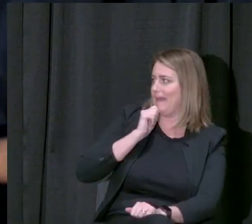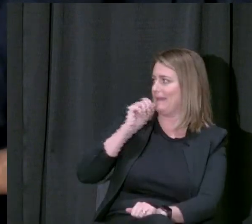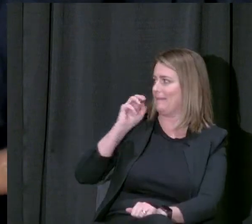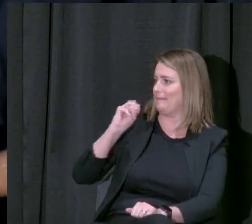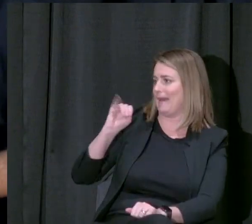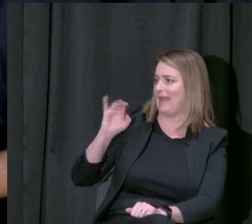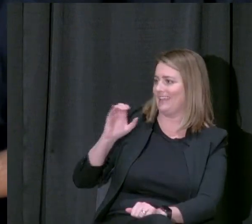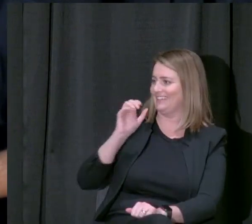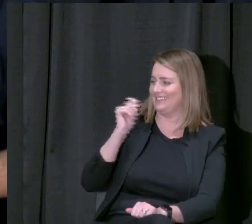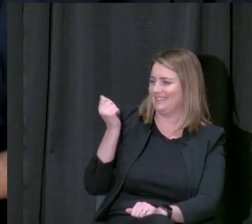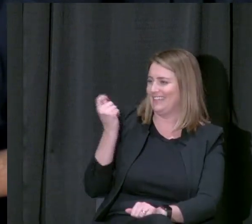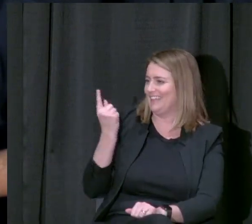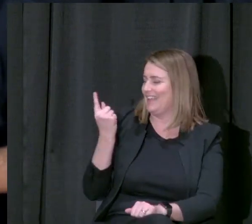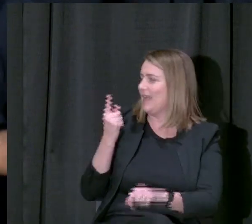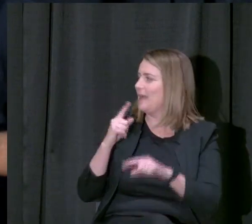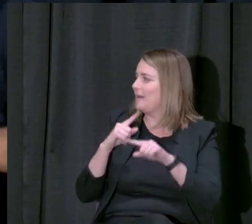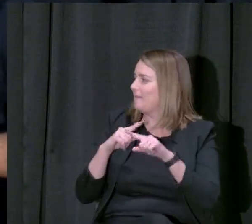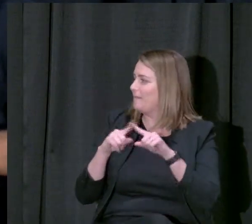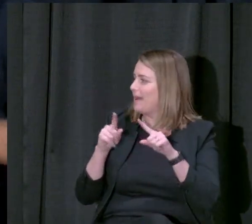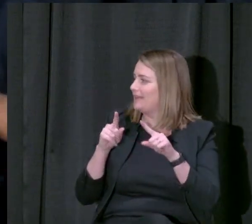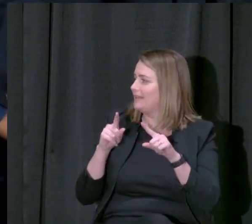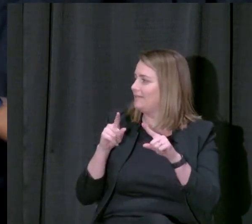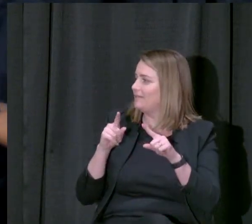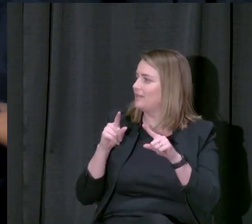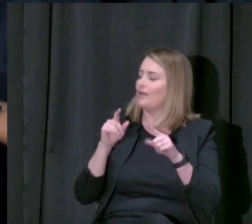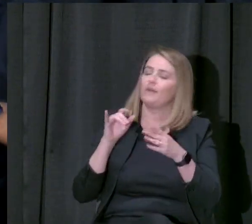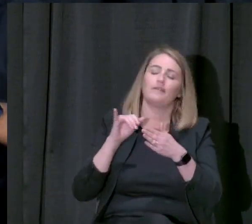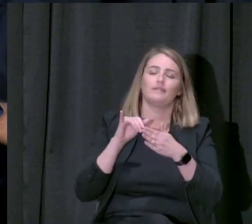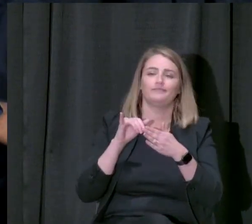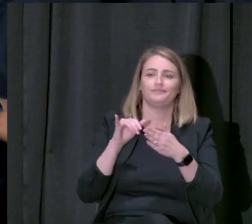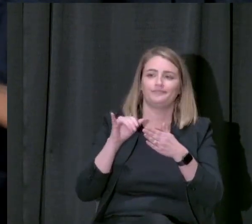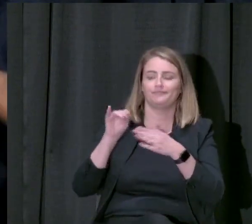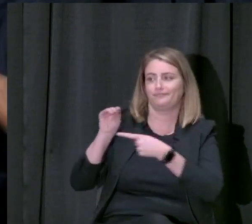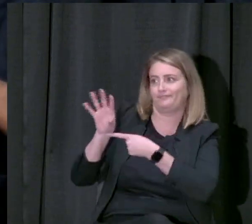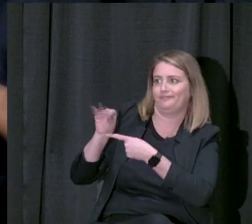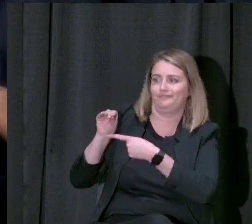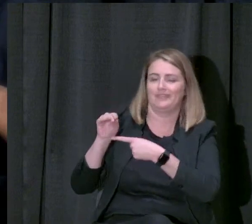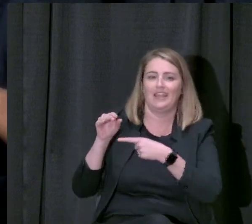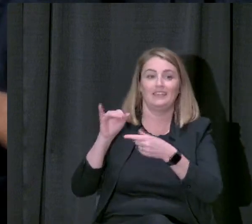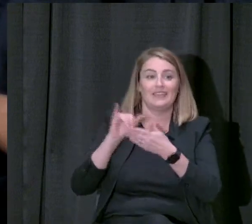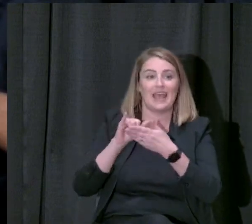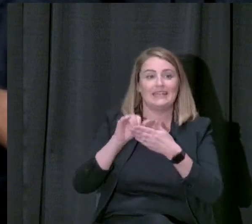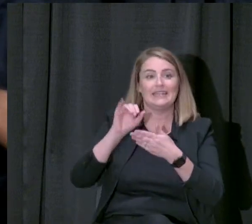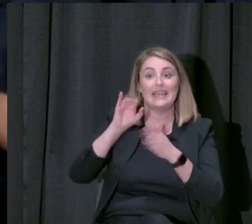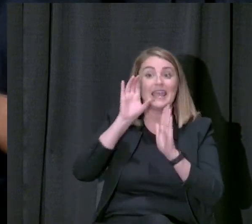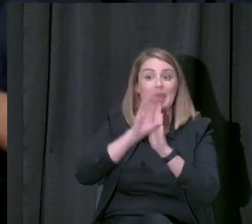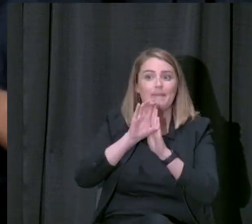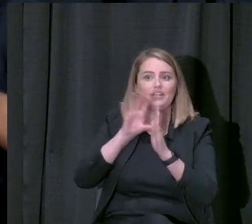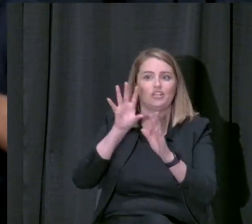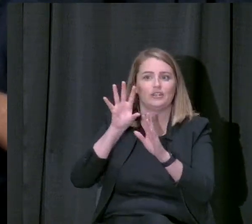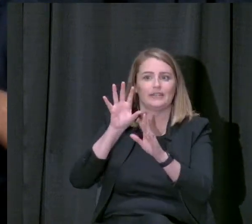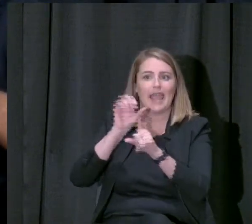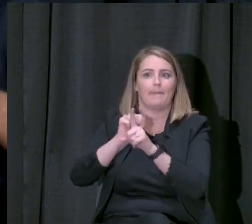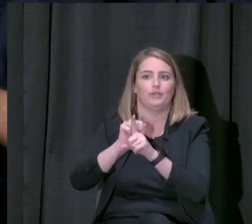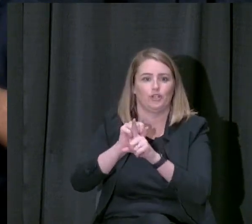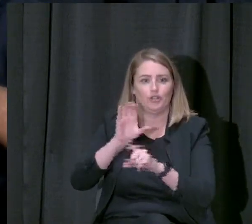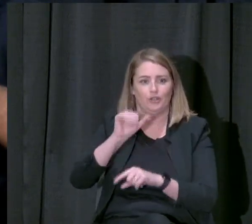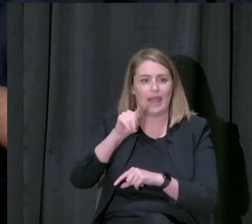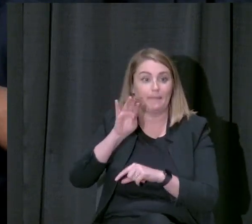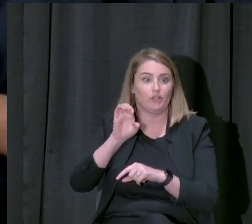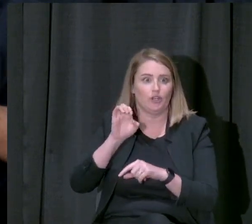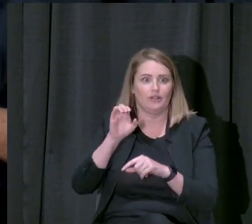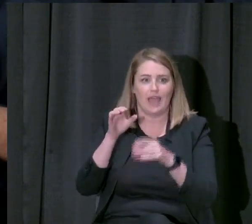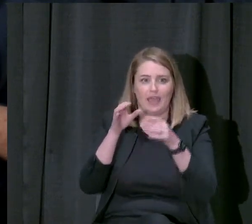it basically, goes ahead and says. So that's what, that's an image captioning AI, and we're kind of, again, extending